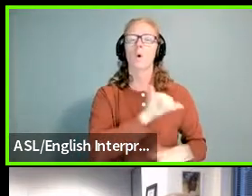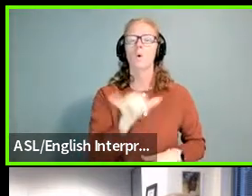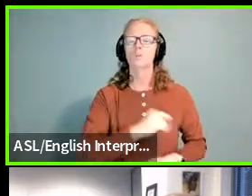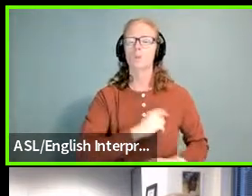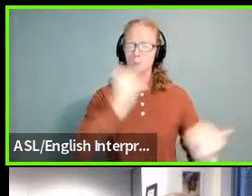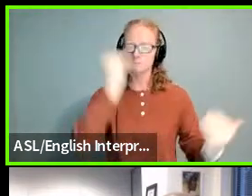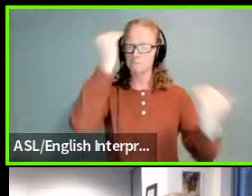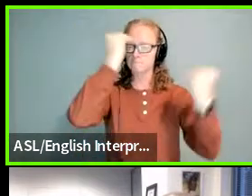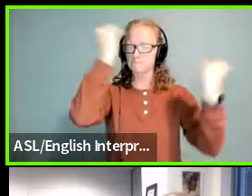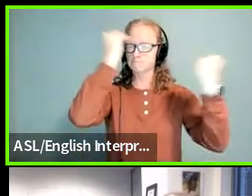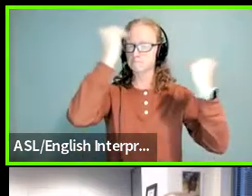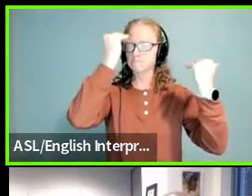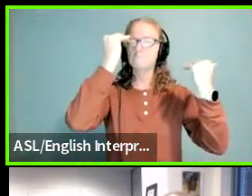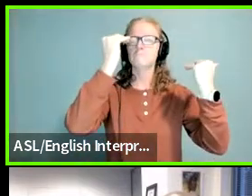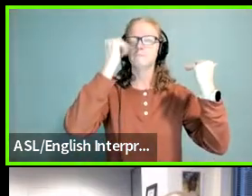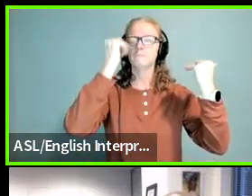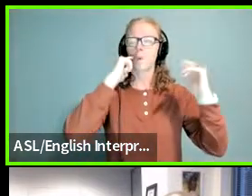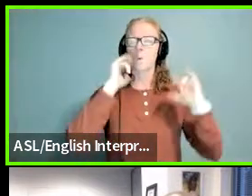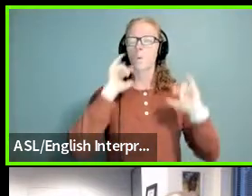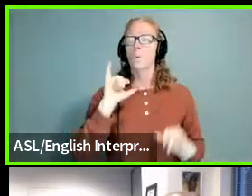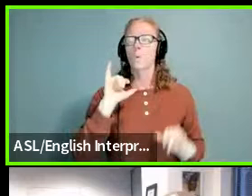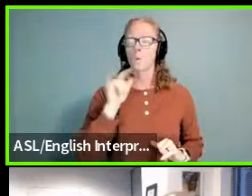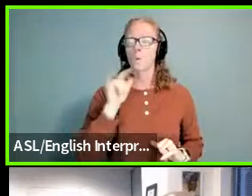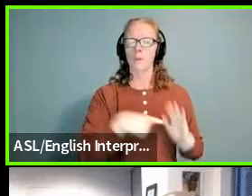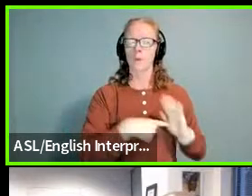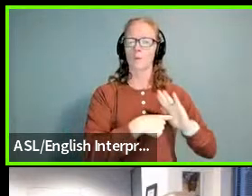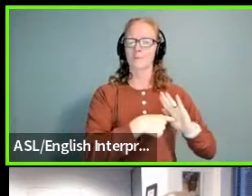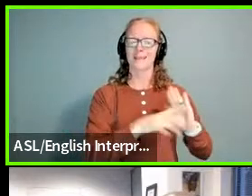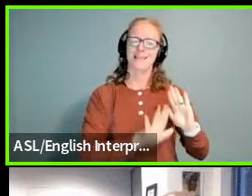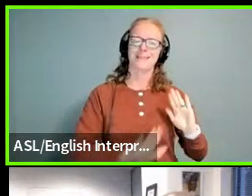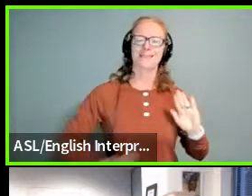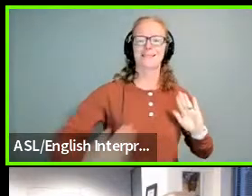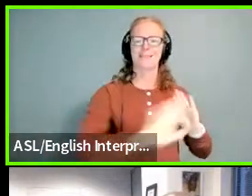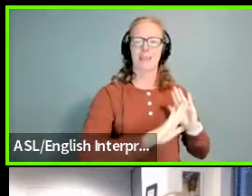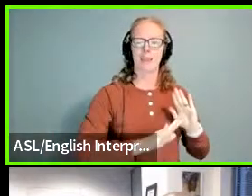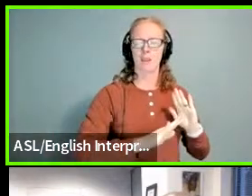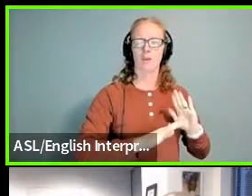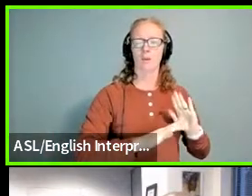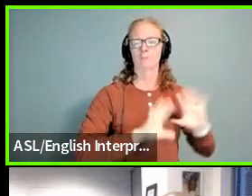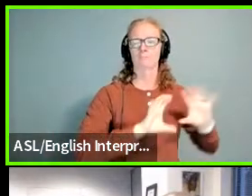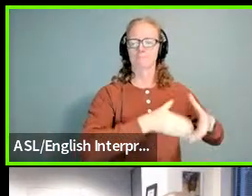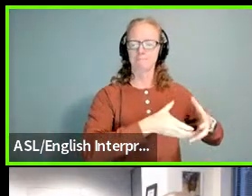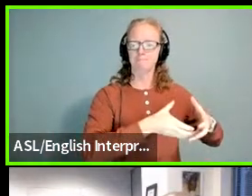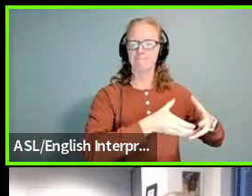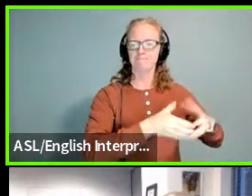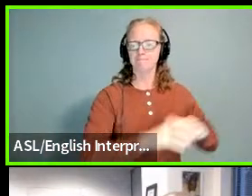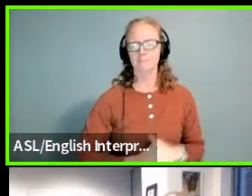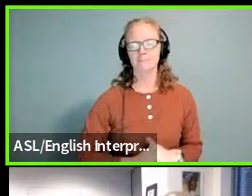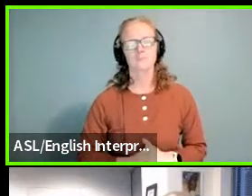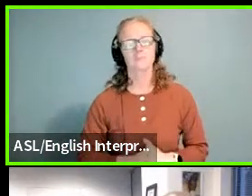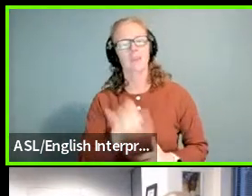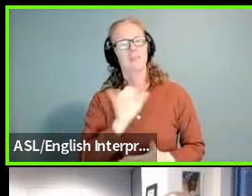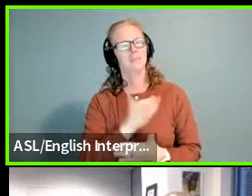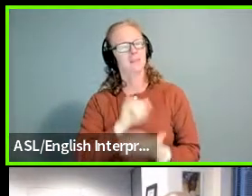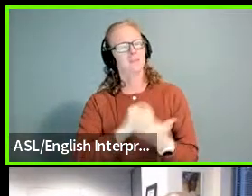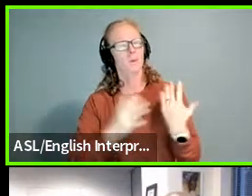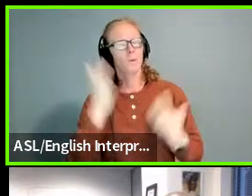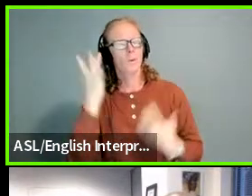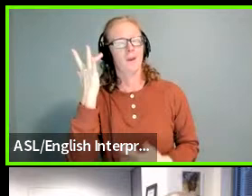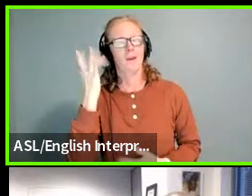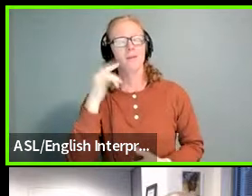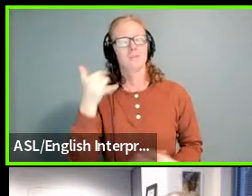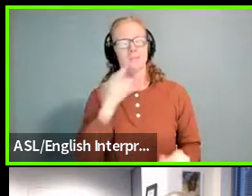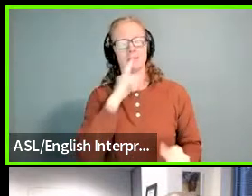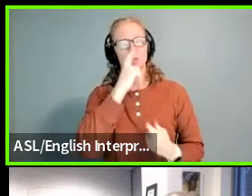of the fact that they're representing their constituencies. And I think that's part of why they're so interested